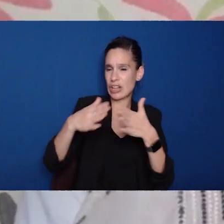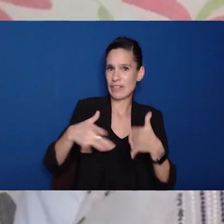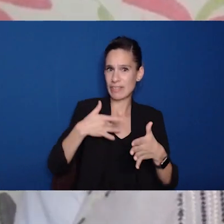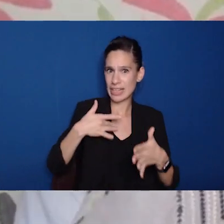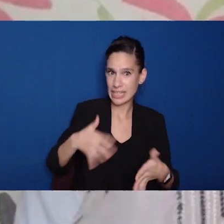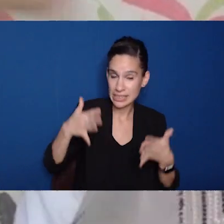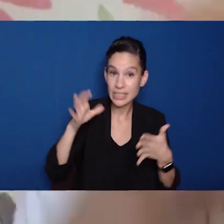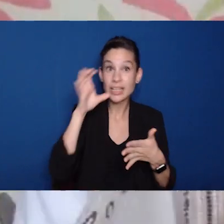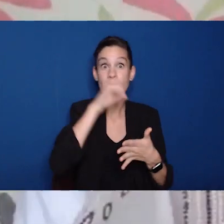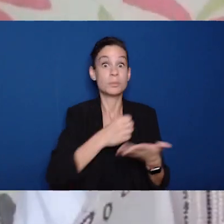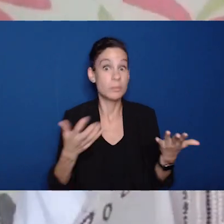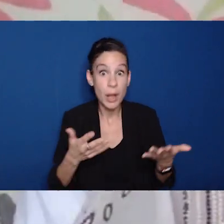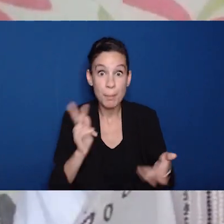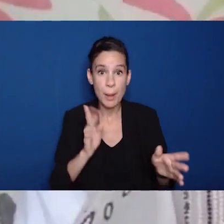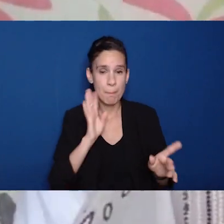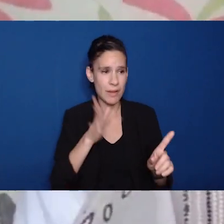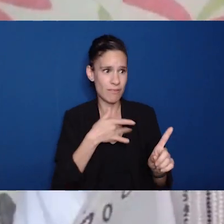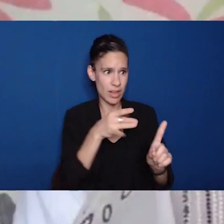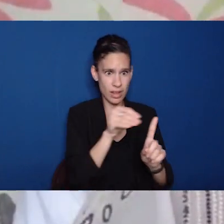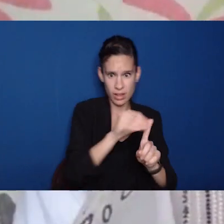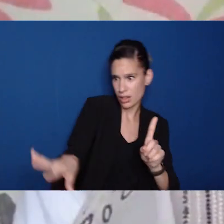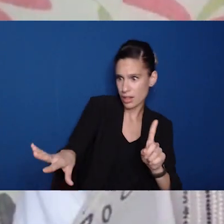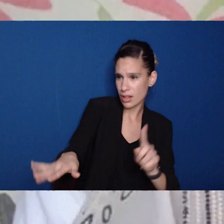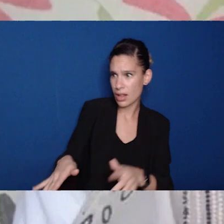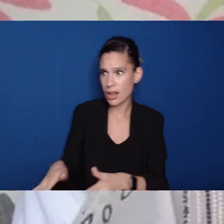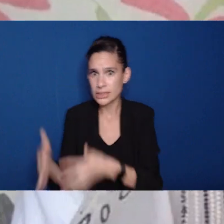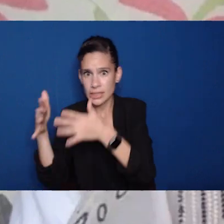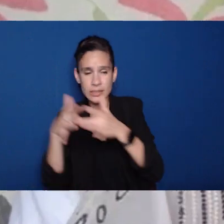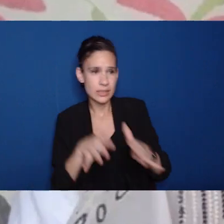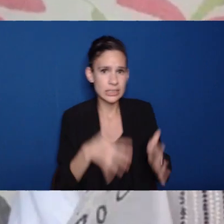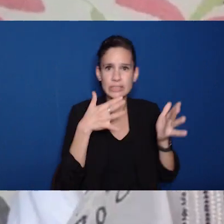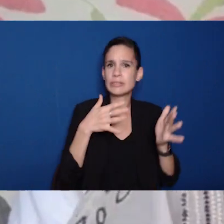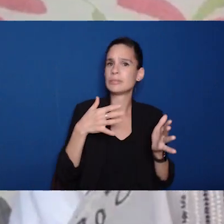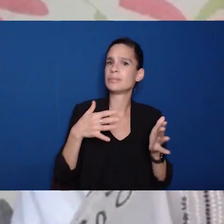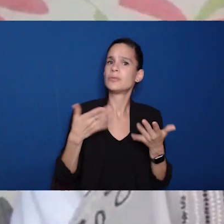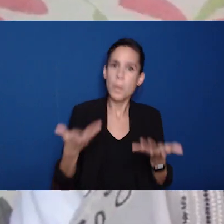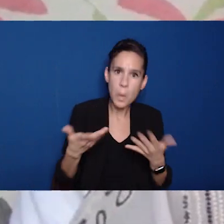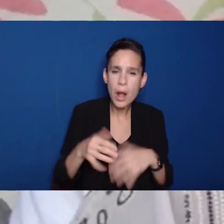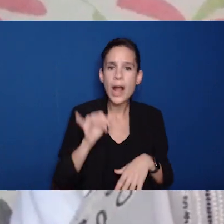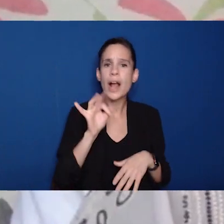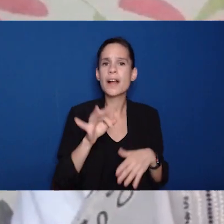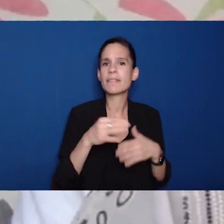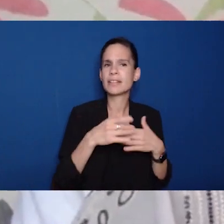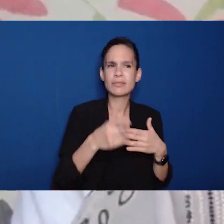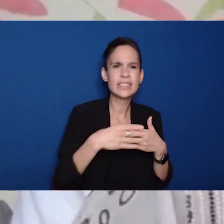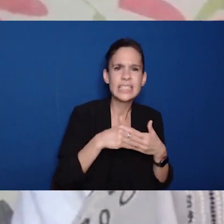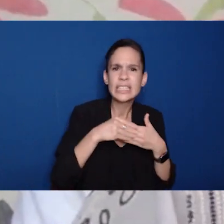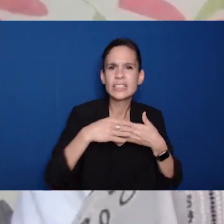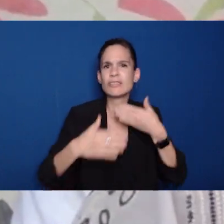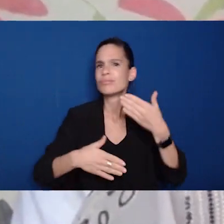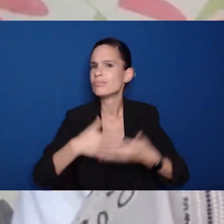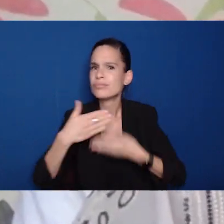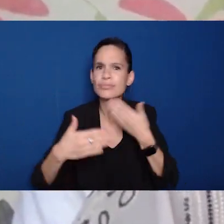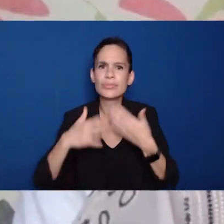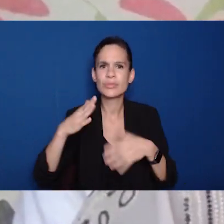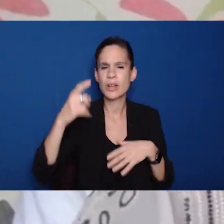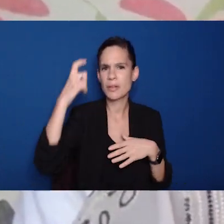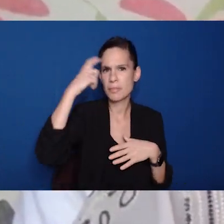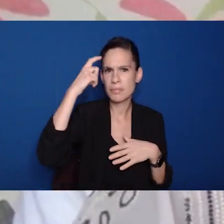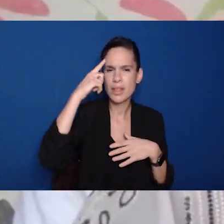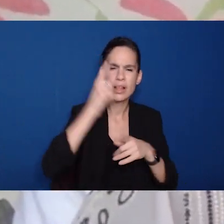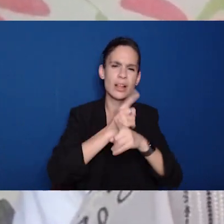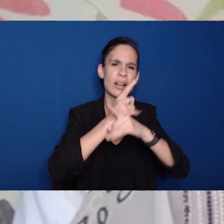the leader, guess what? People will be feeling that. Or if you're sort of out there in the blue, the